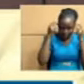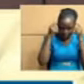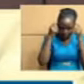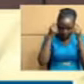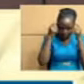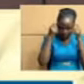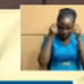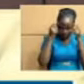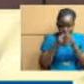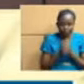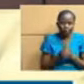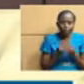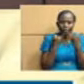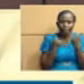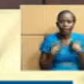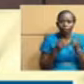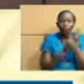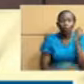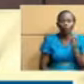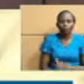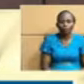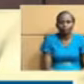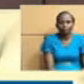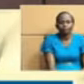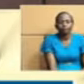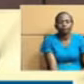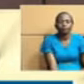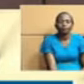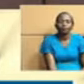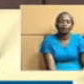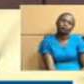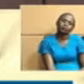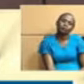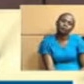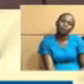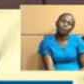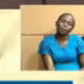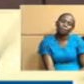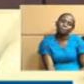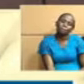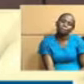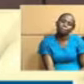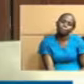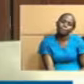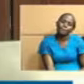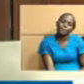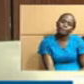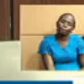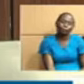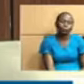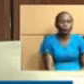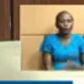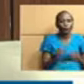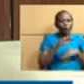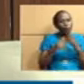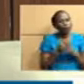to be poor. Let me, Honorable, what I wanted to ask. What are you doing about some of these issues that you're raising at